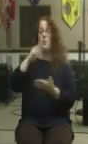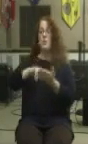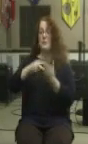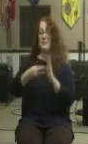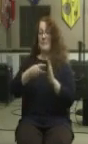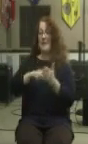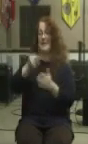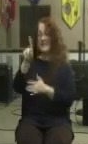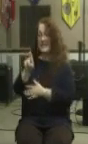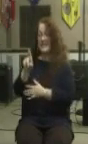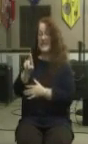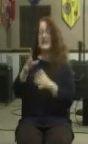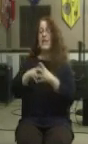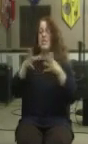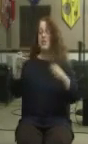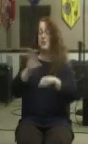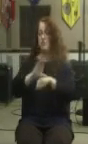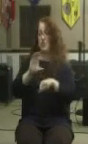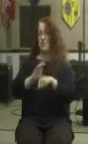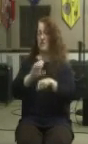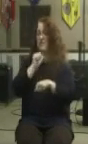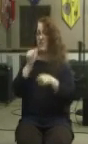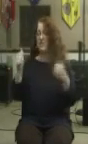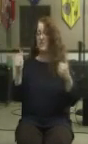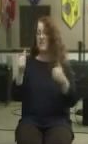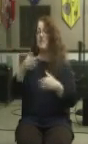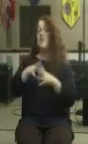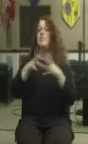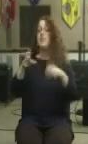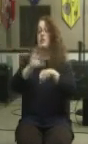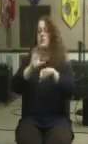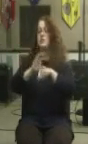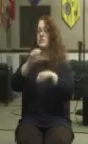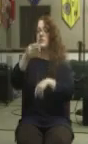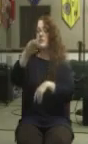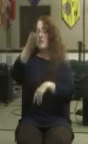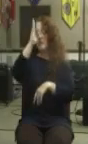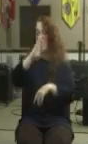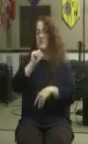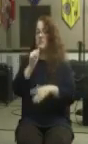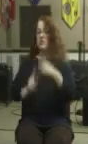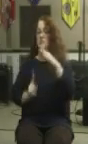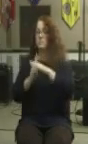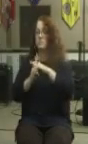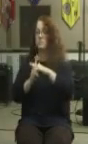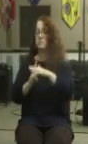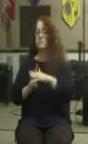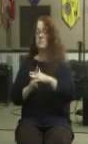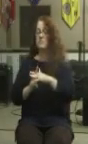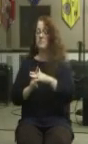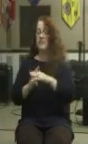know what that means? There are a lot of churches that God is not present in.